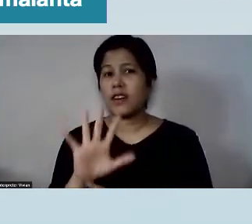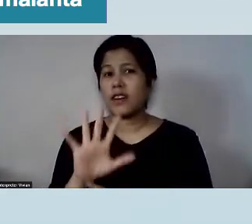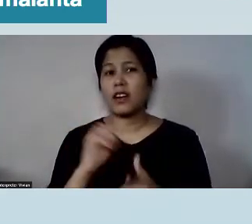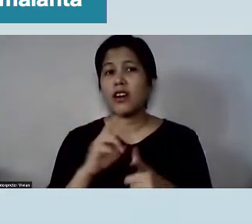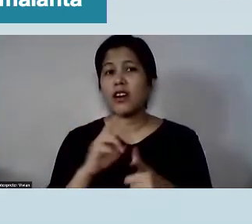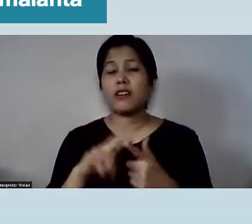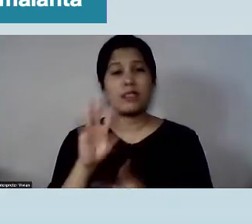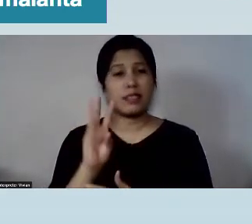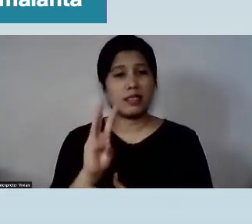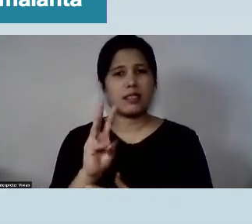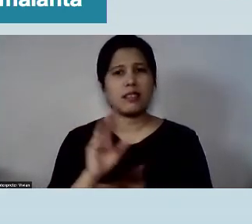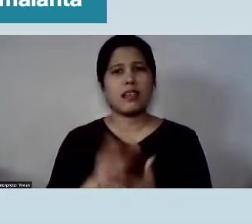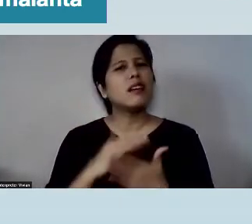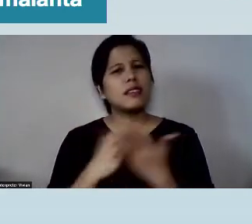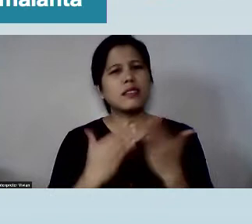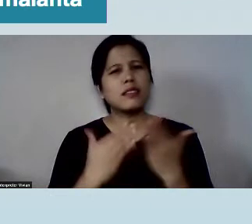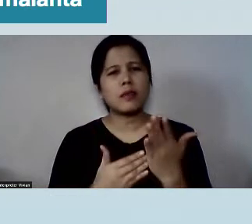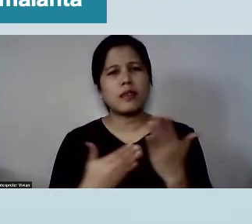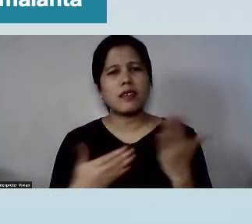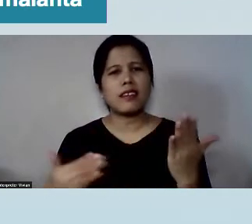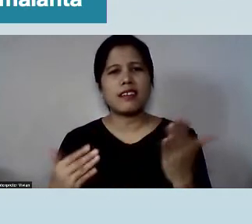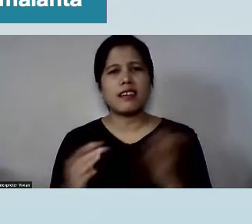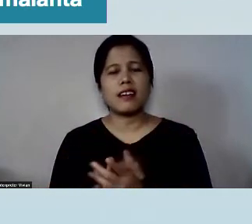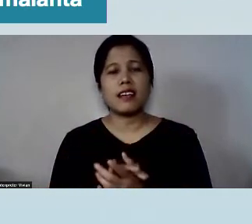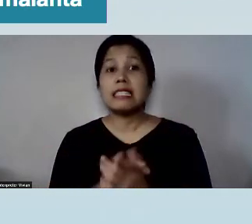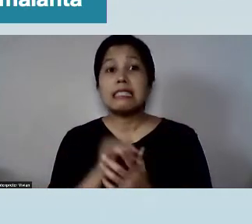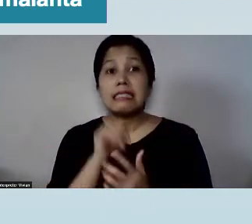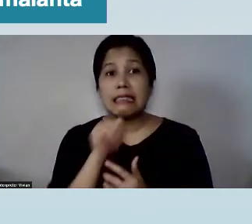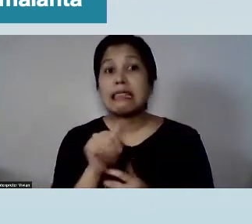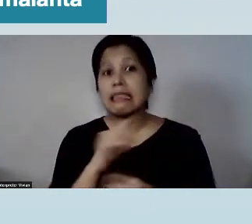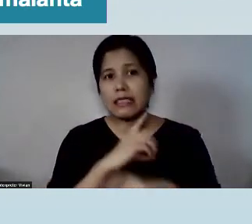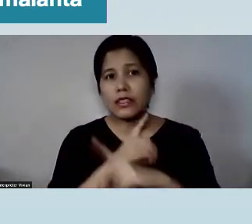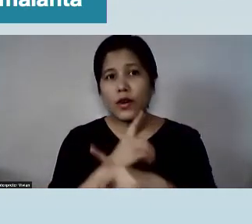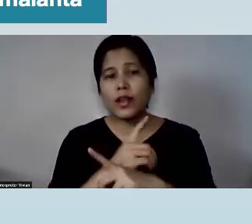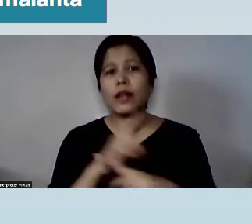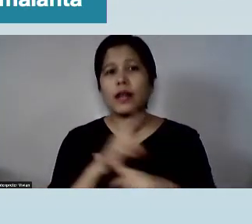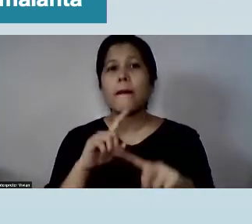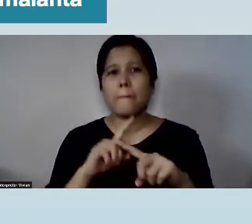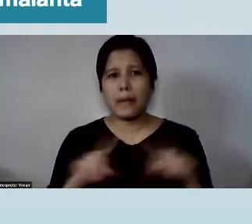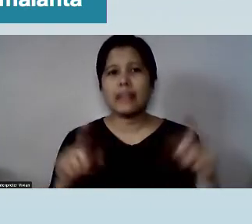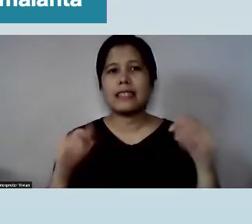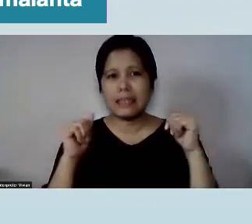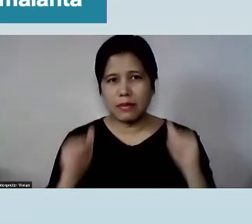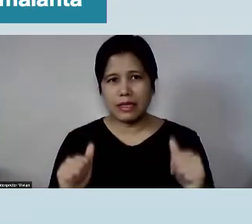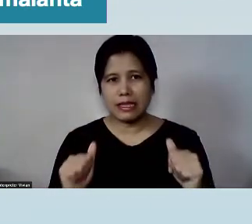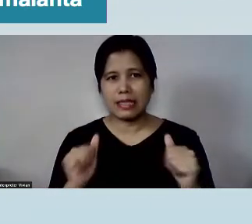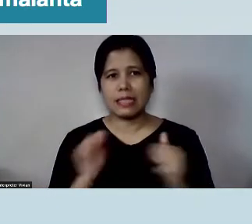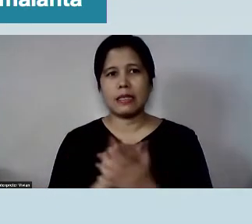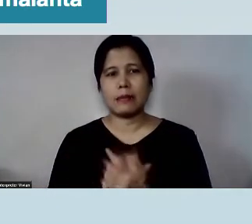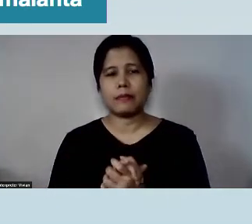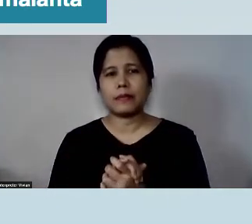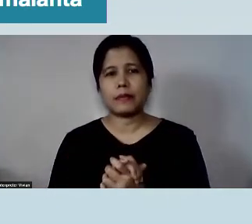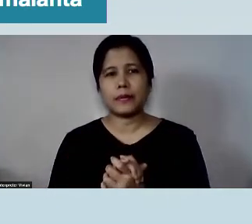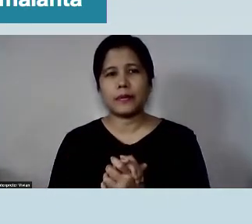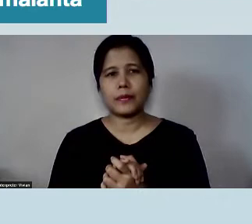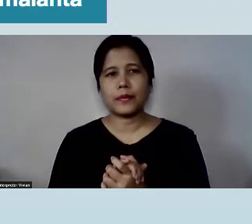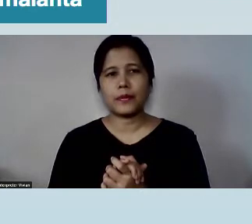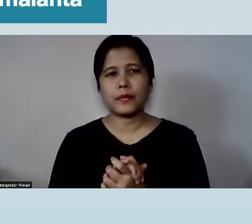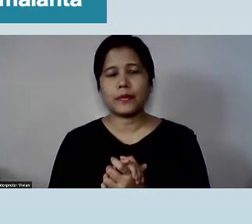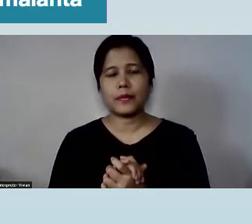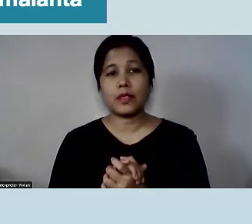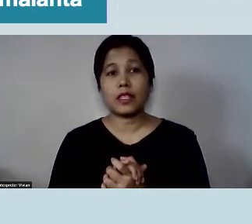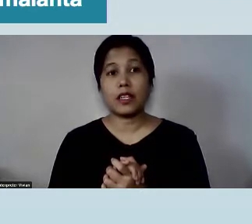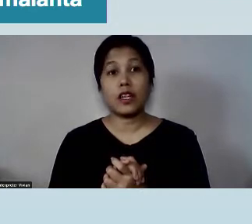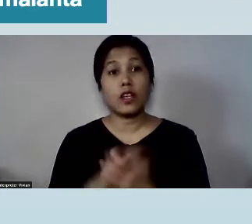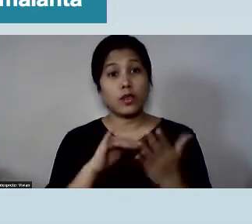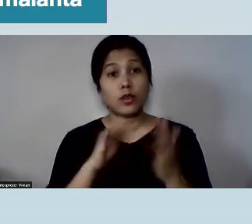can call it something else, not a disorder, because that's so stigmatizing. Next. So, students